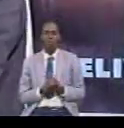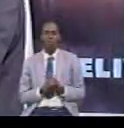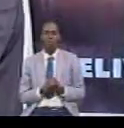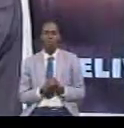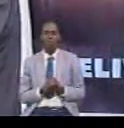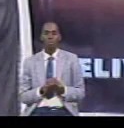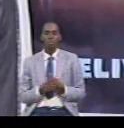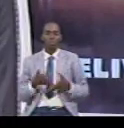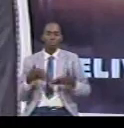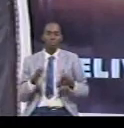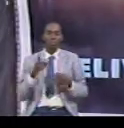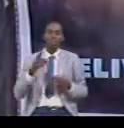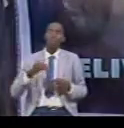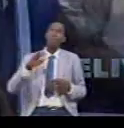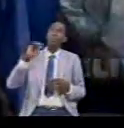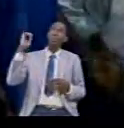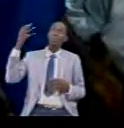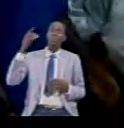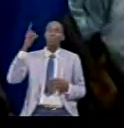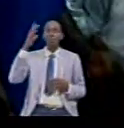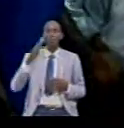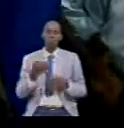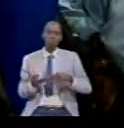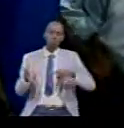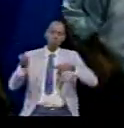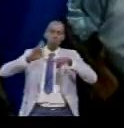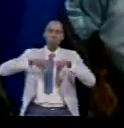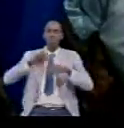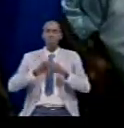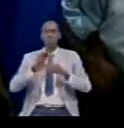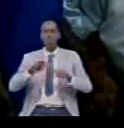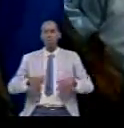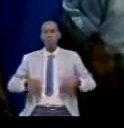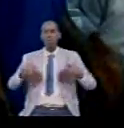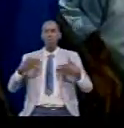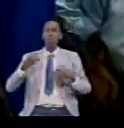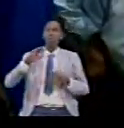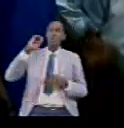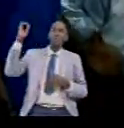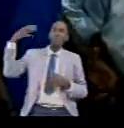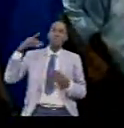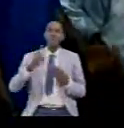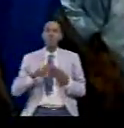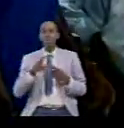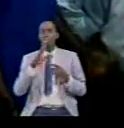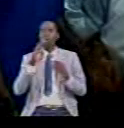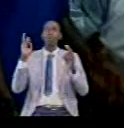Let the grace of God multiply in your life. Grace to be victorious.